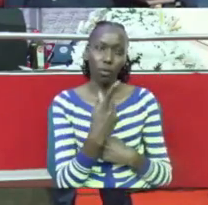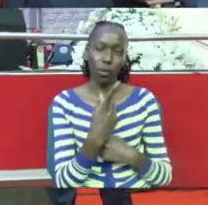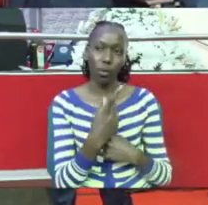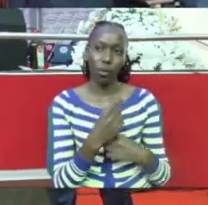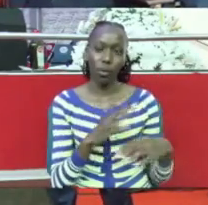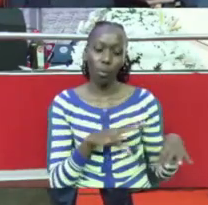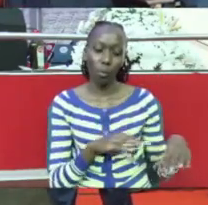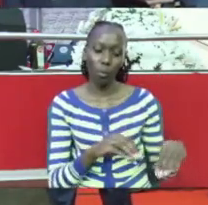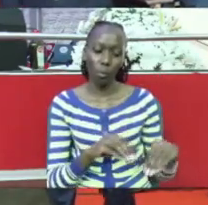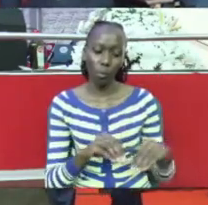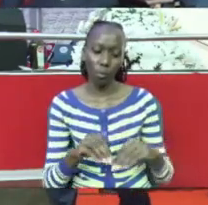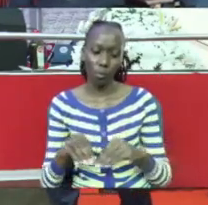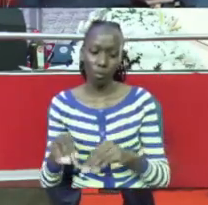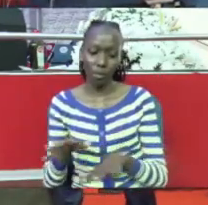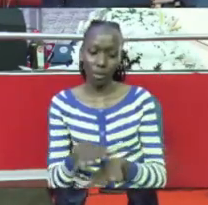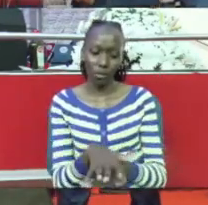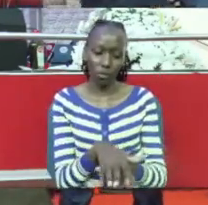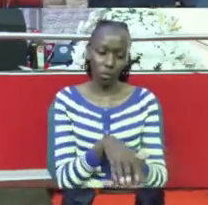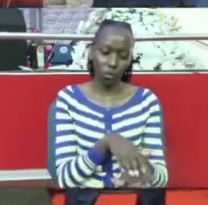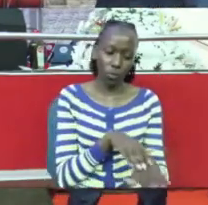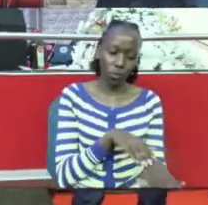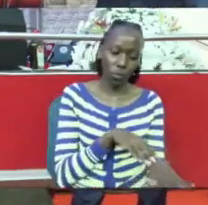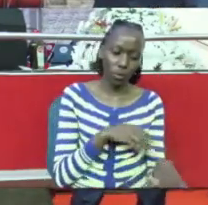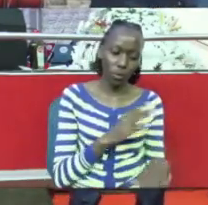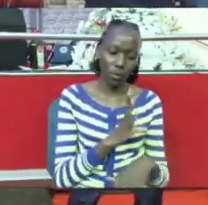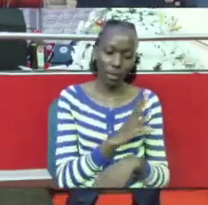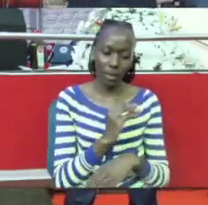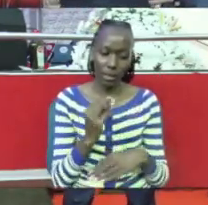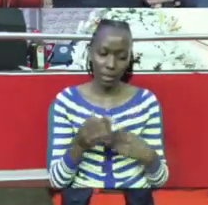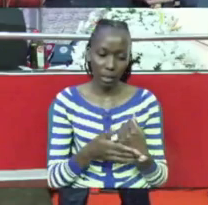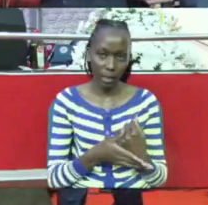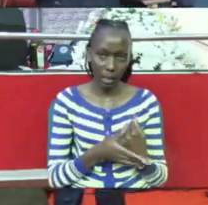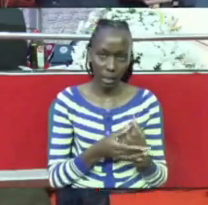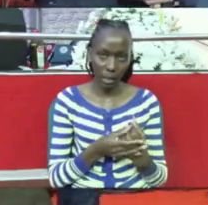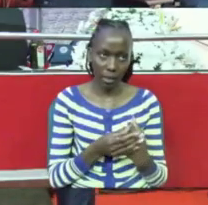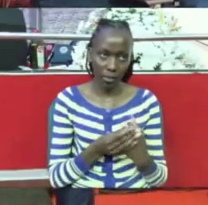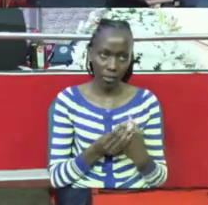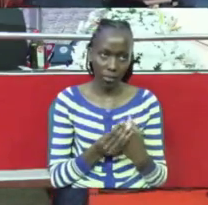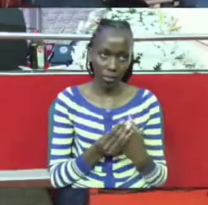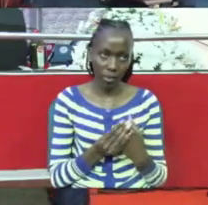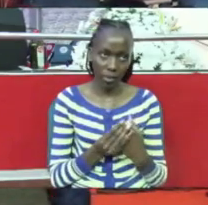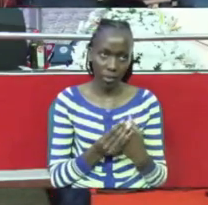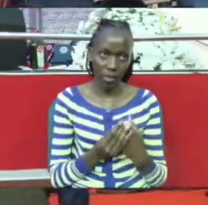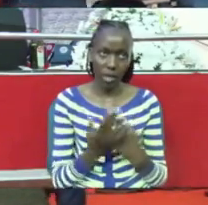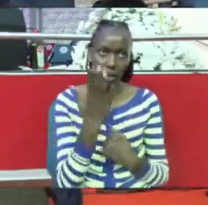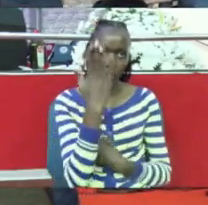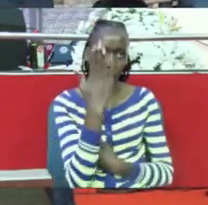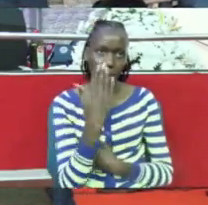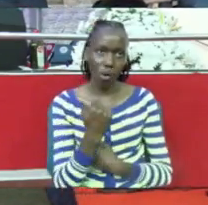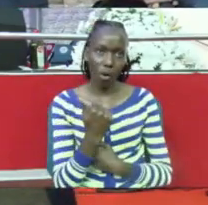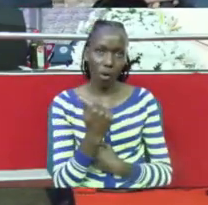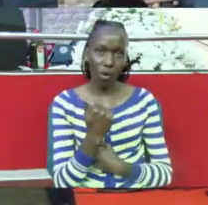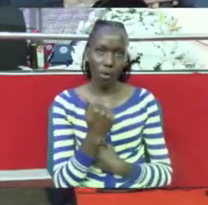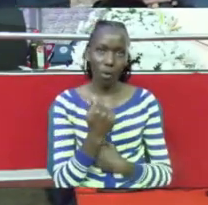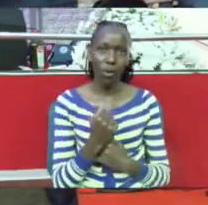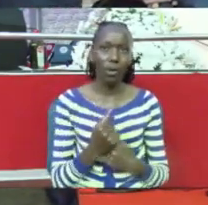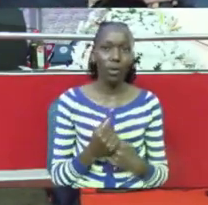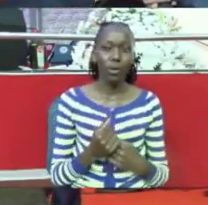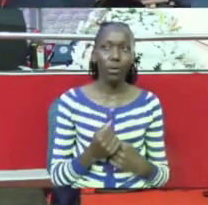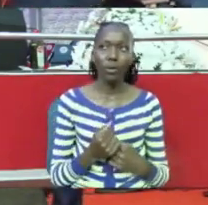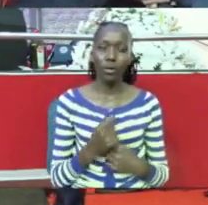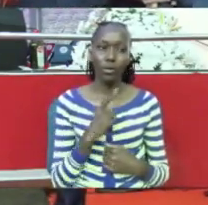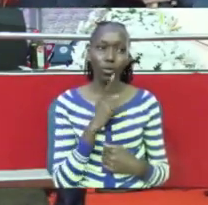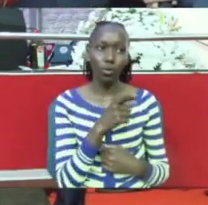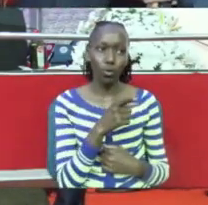moving slowly and carefully, ni kutembea pole pole na umakinifu, in order to avoid being heard and noticed, ili